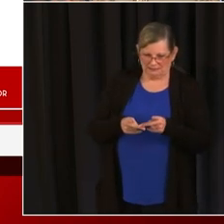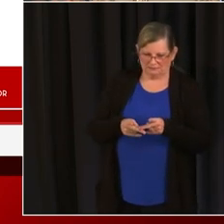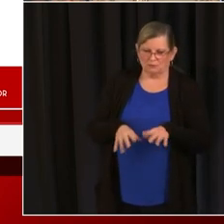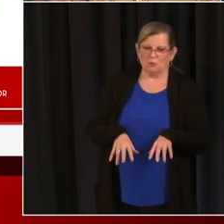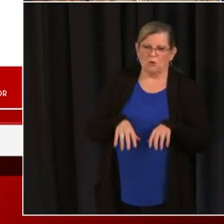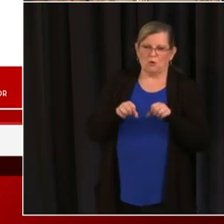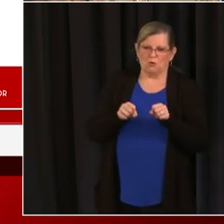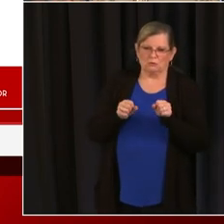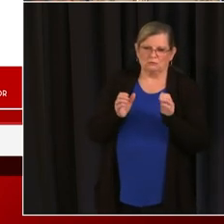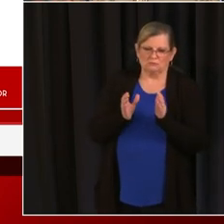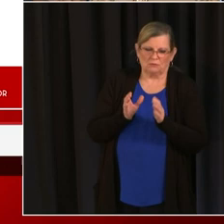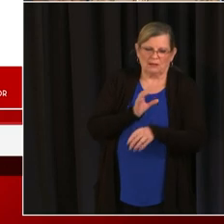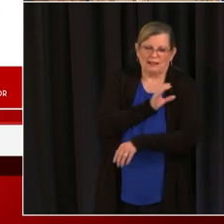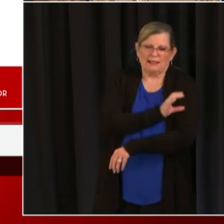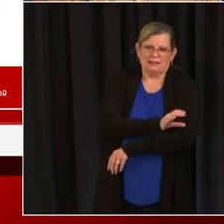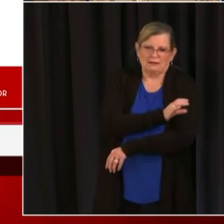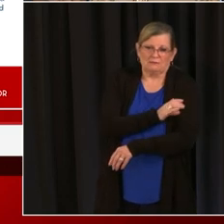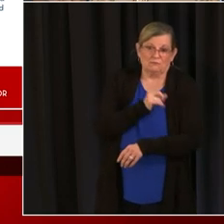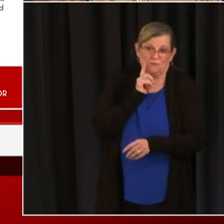current list of eligible